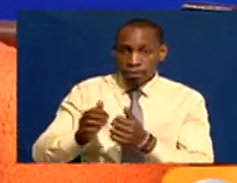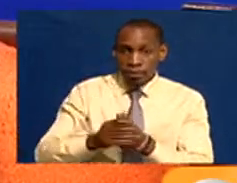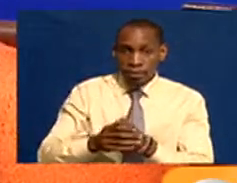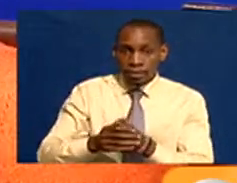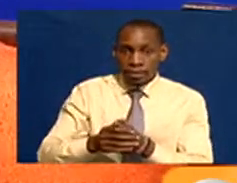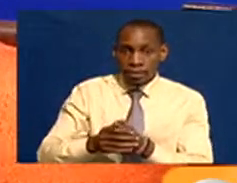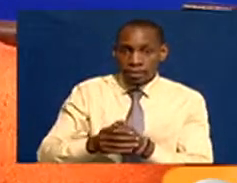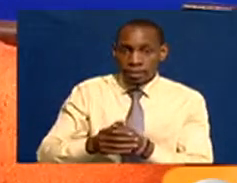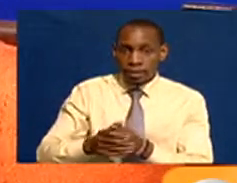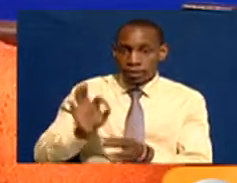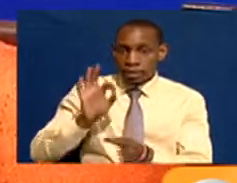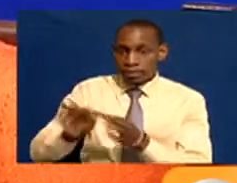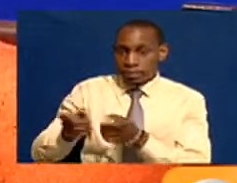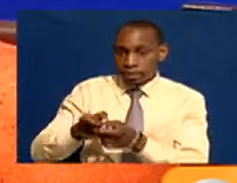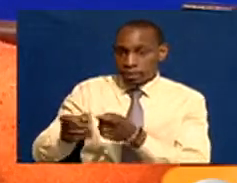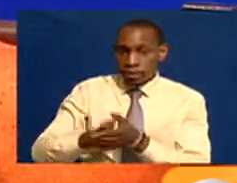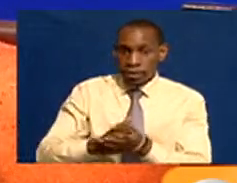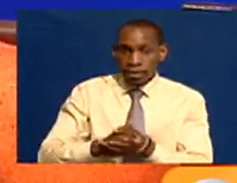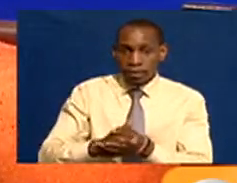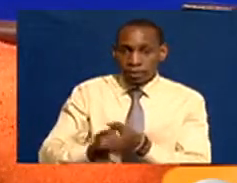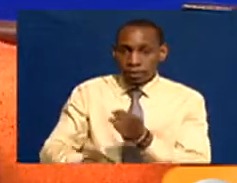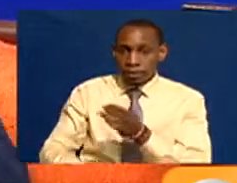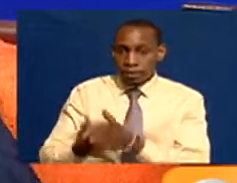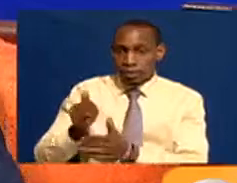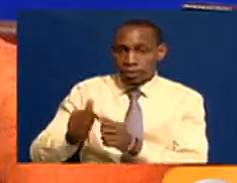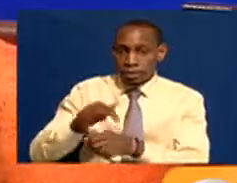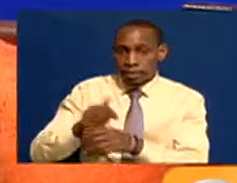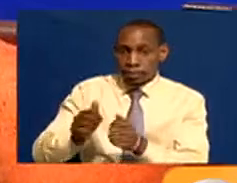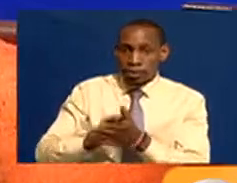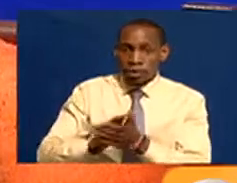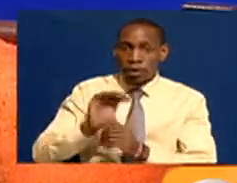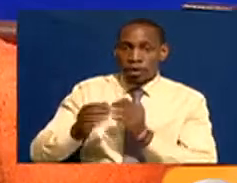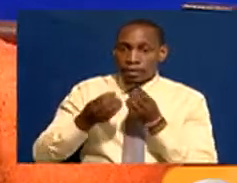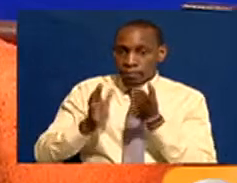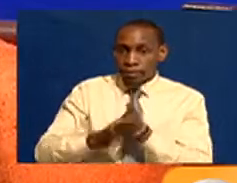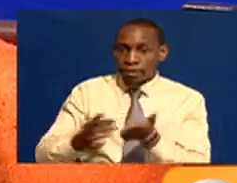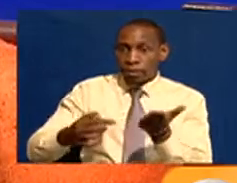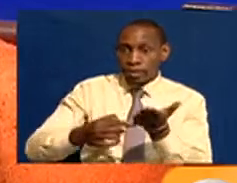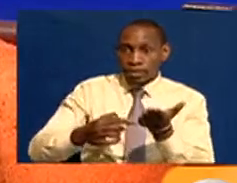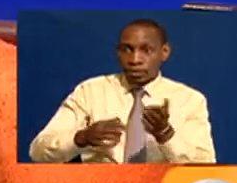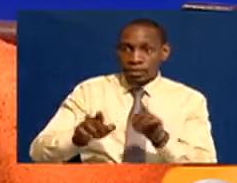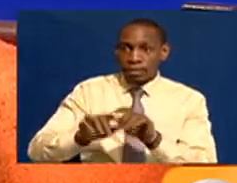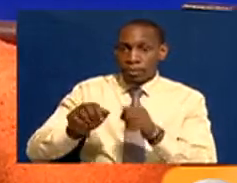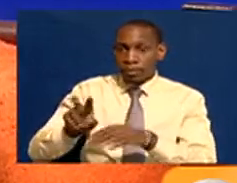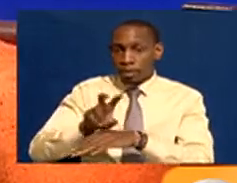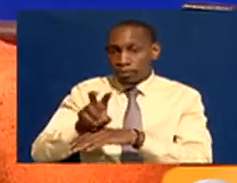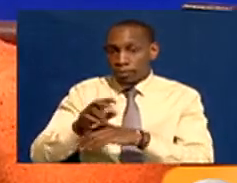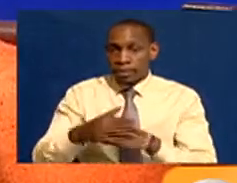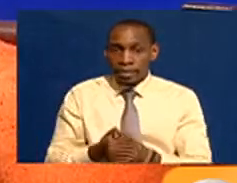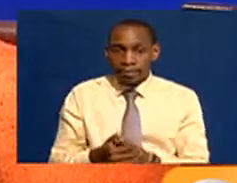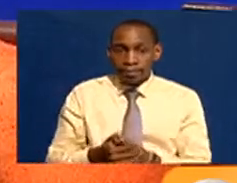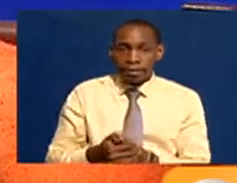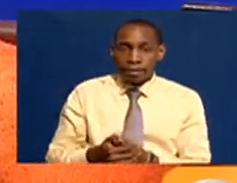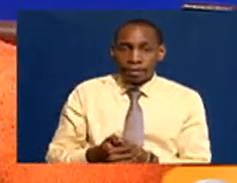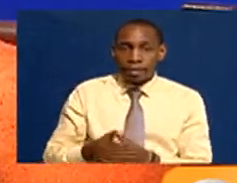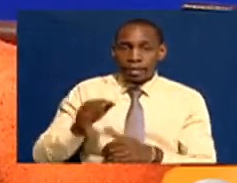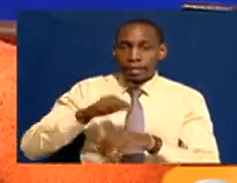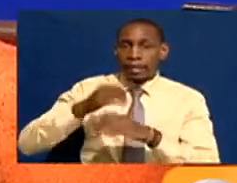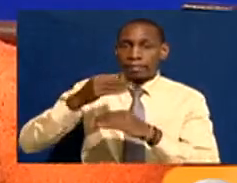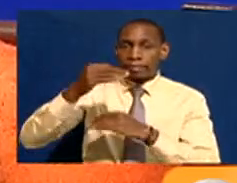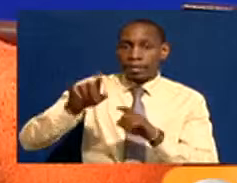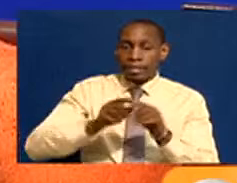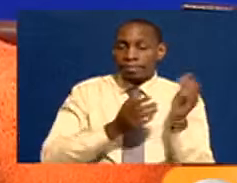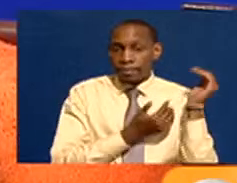governor, which was installed at what time. We want all that information be digitized so that we can be able to manage. In the long run, and I hope we